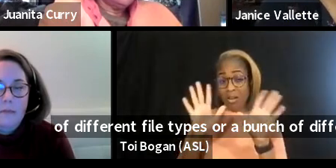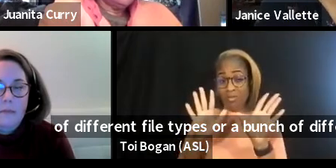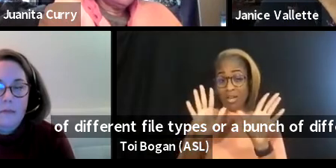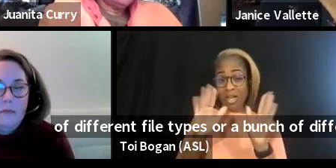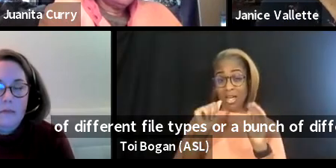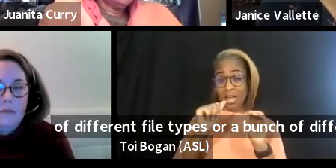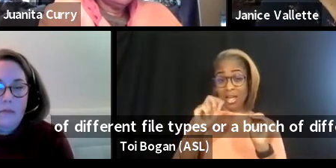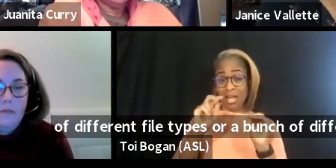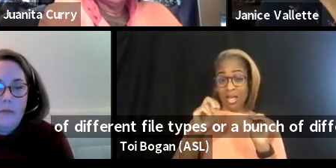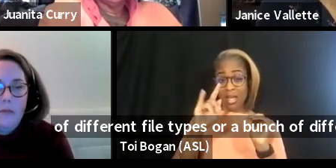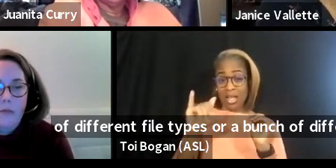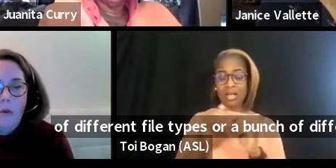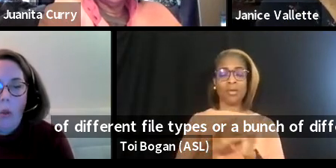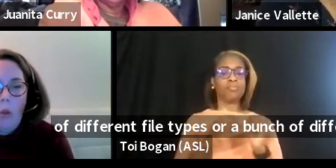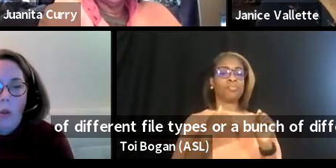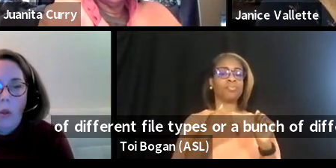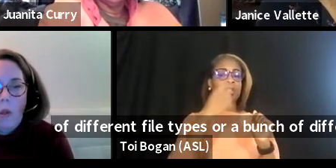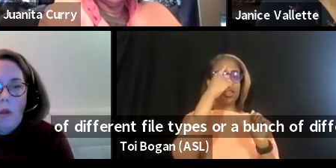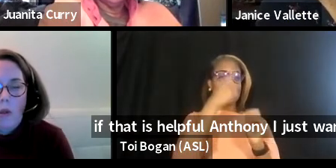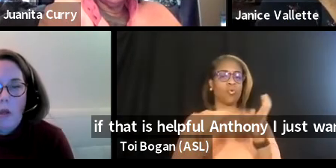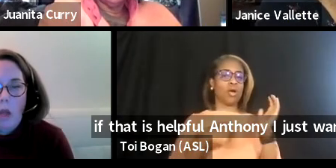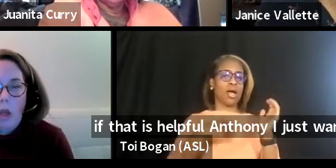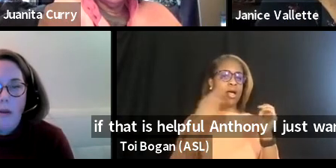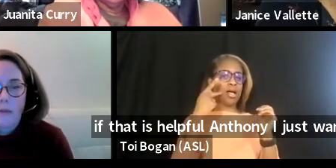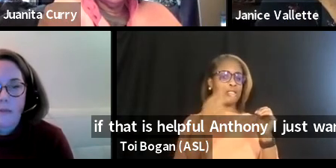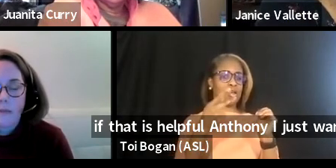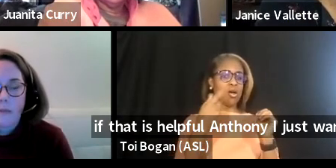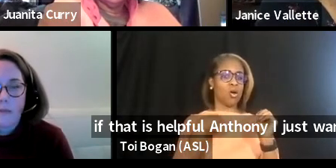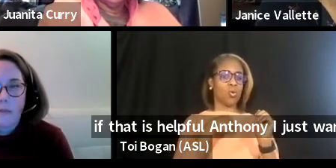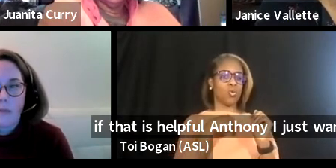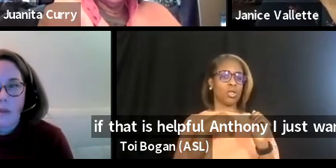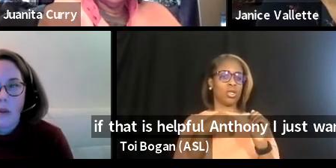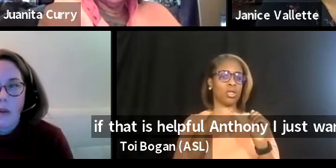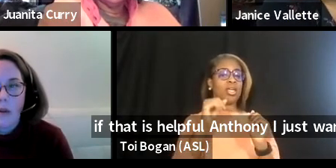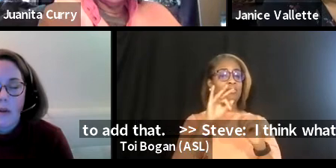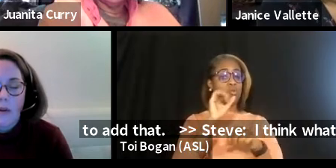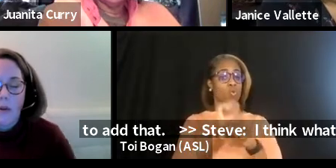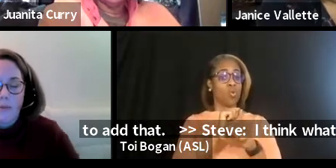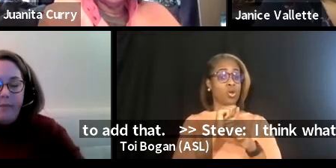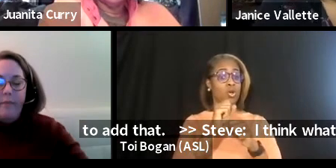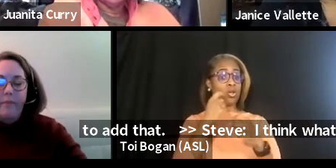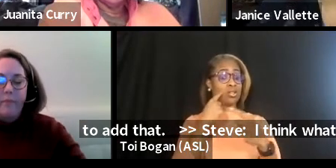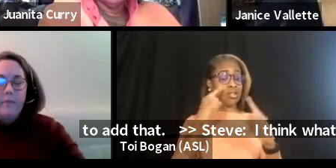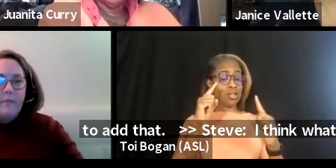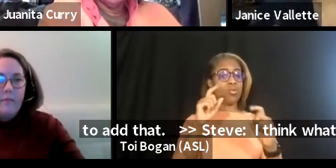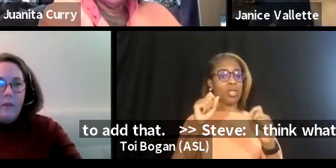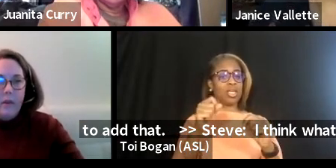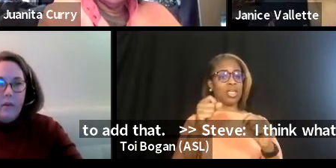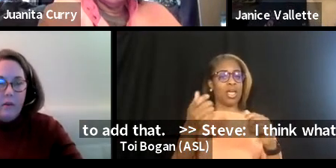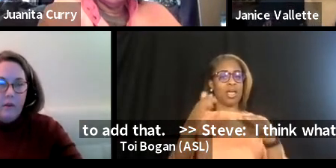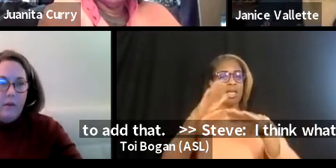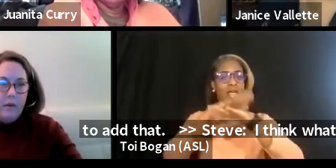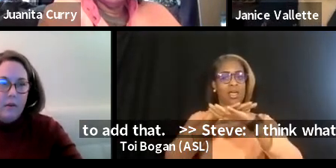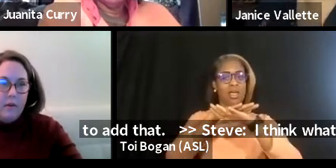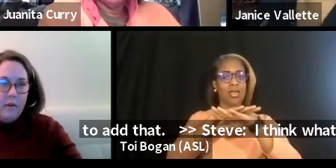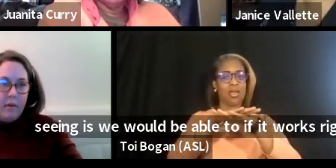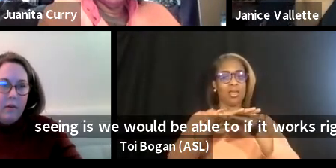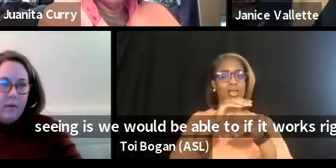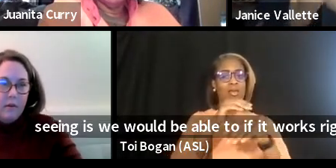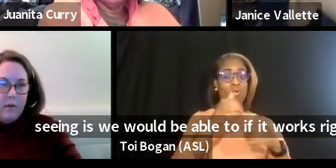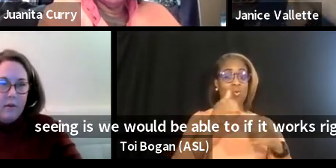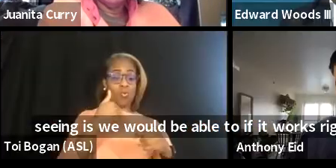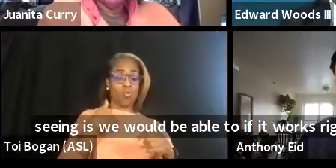I think what I was seeing is that we would be able, if it works right, be able to overlay a map on, if we have a map that